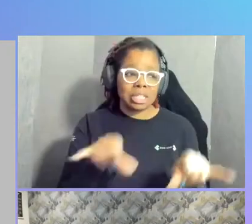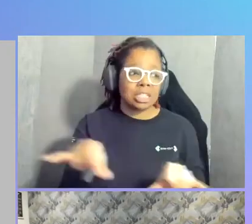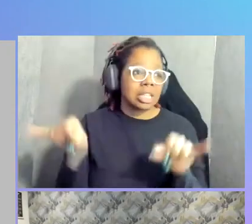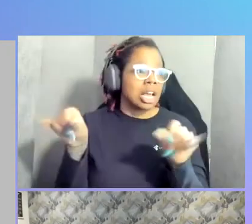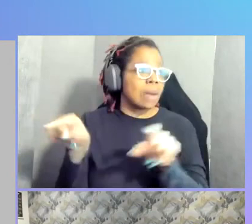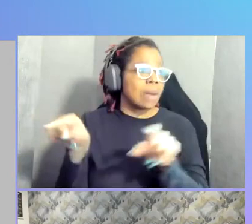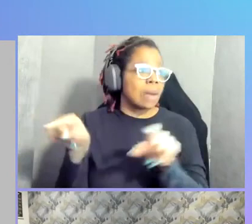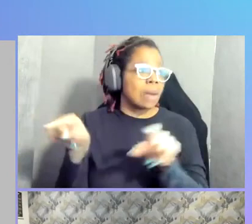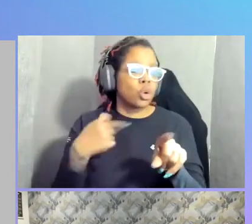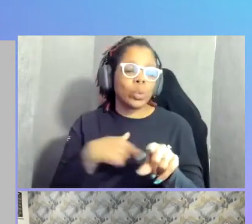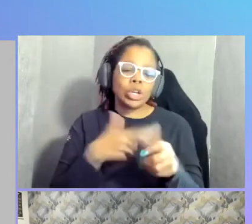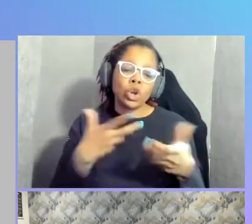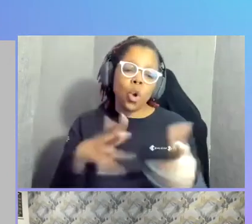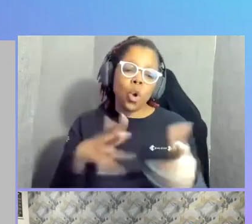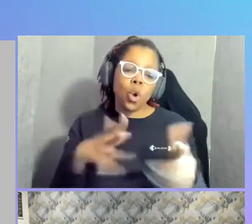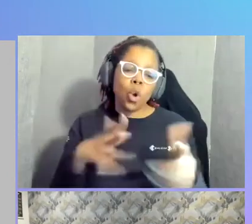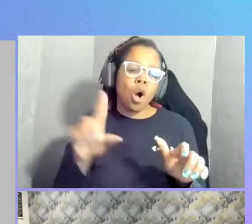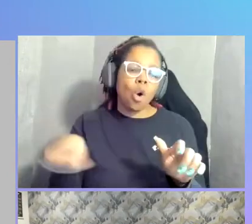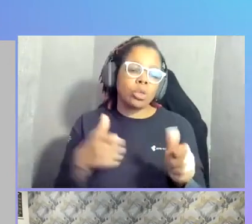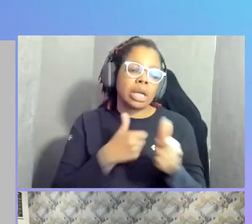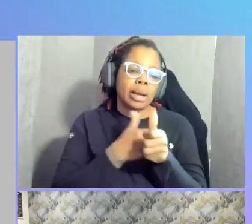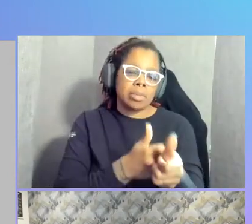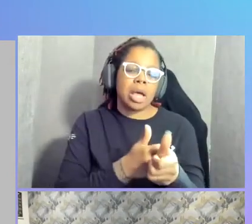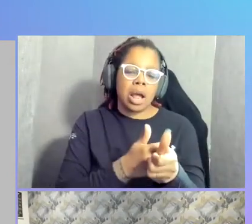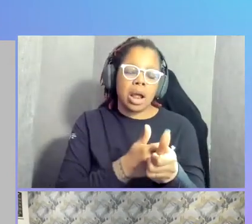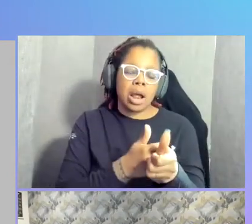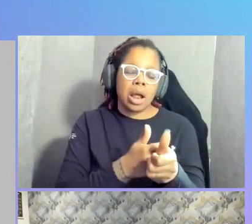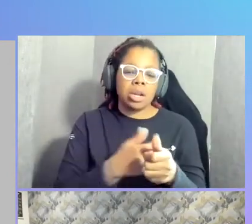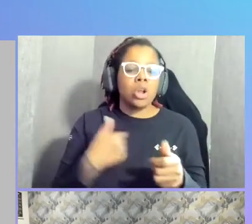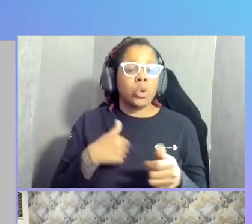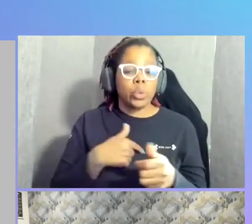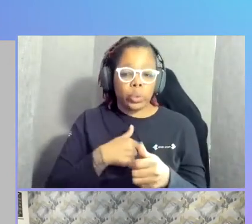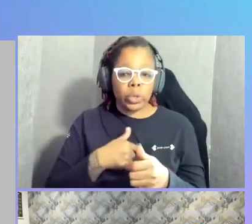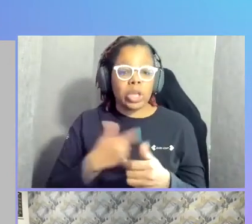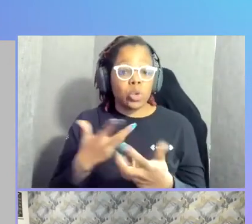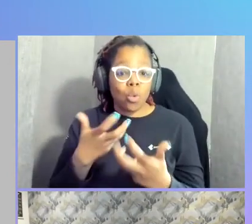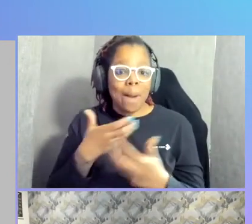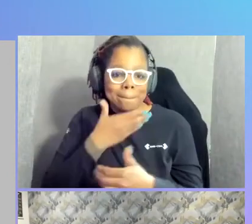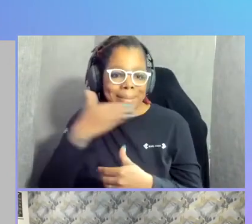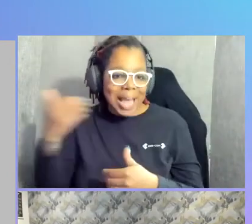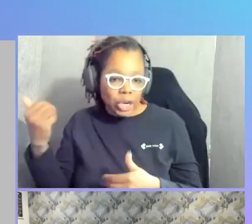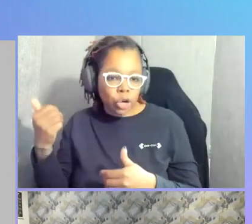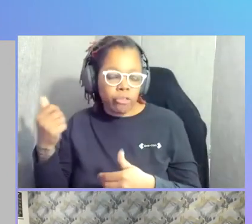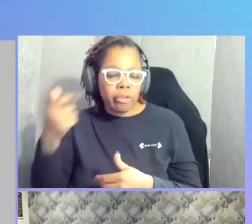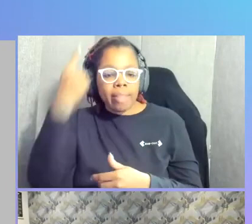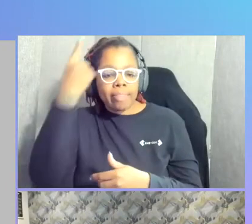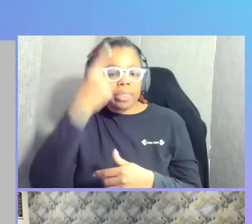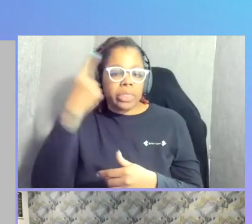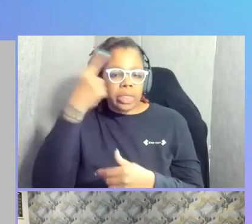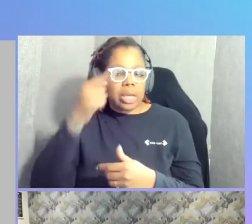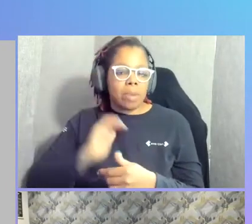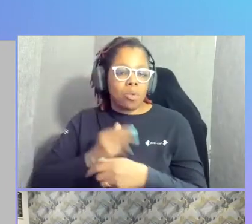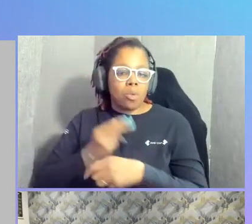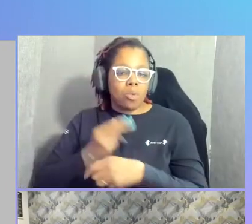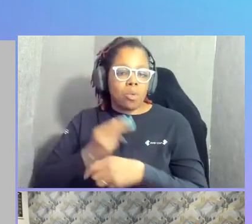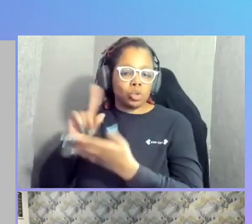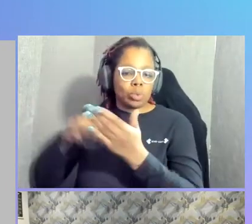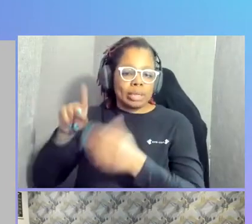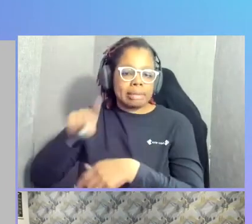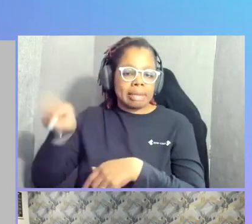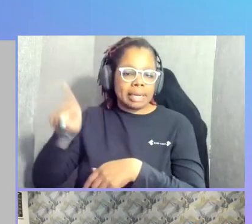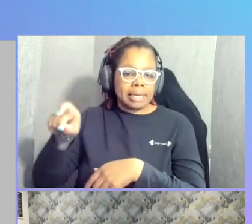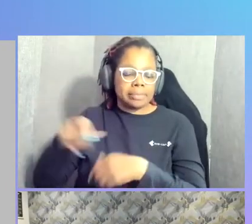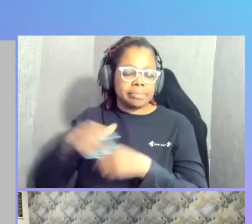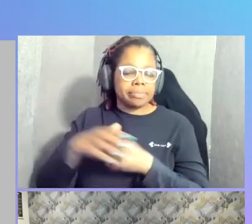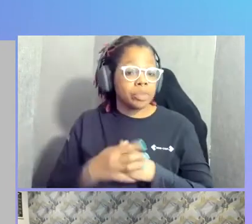go beyond compliance. We don't want it to get stuck just on the laws. We want it to do better and think about our user needs.